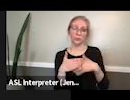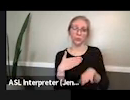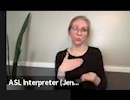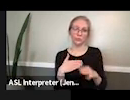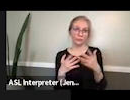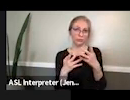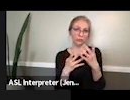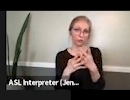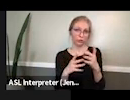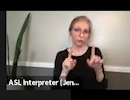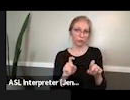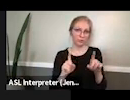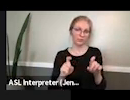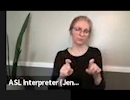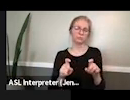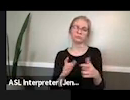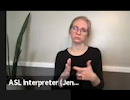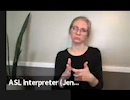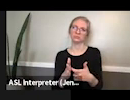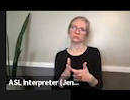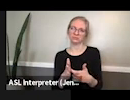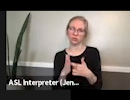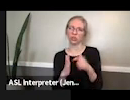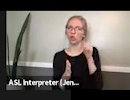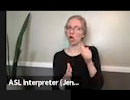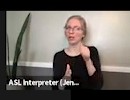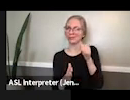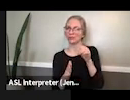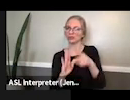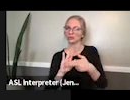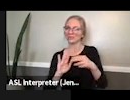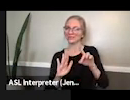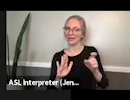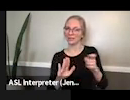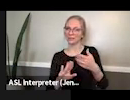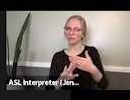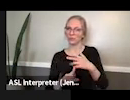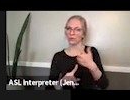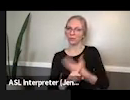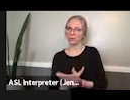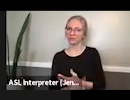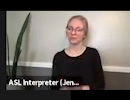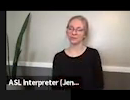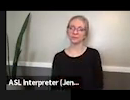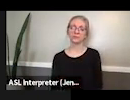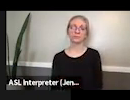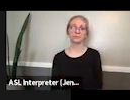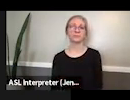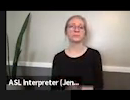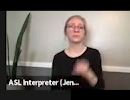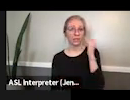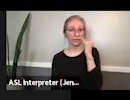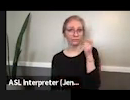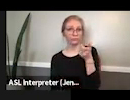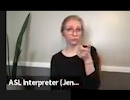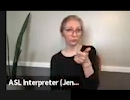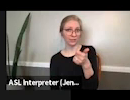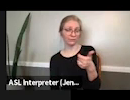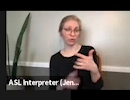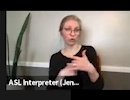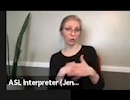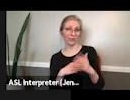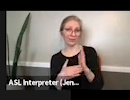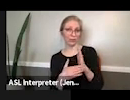they need an audiological diagnostic prior to 3 months. Well, this is where I think if you're an early interventionist working with a family